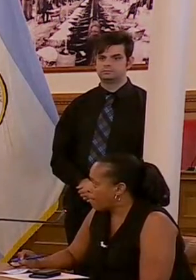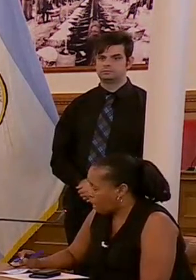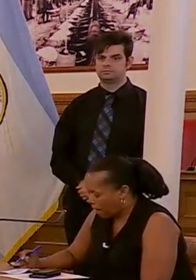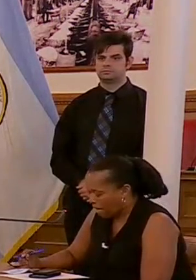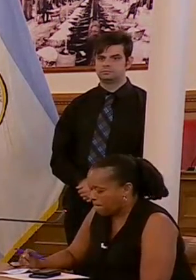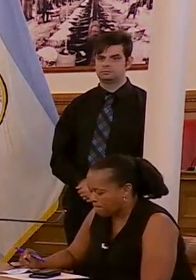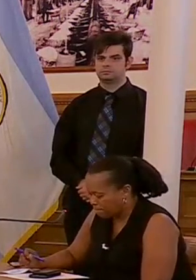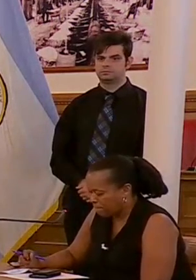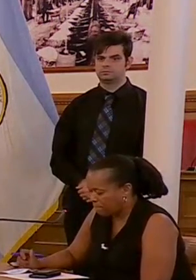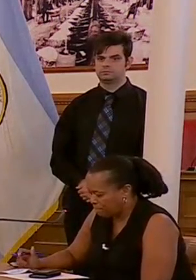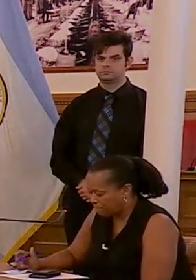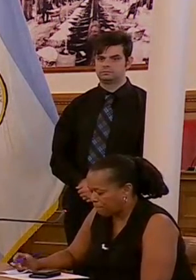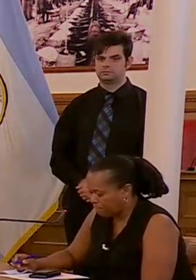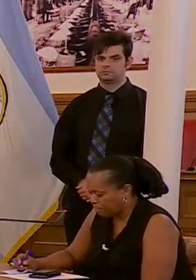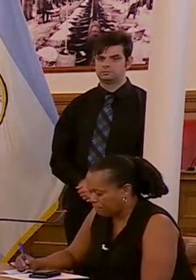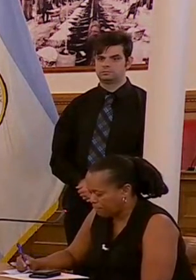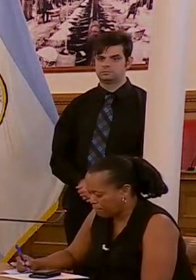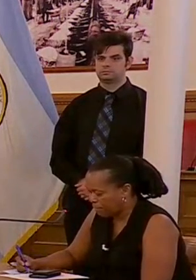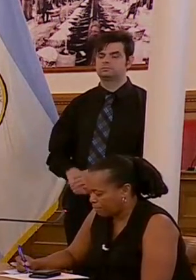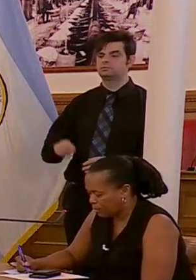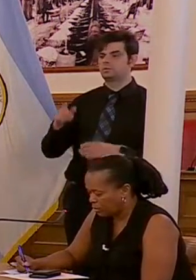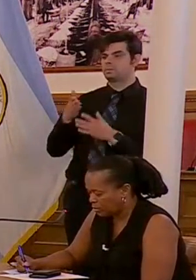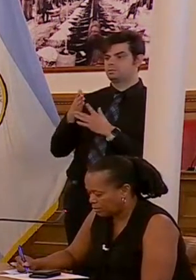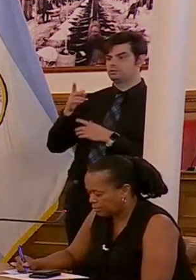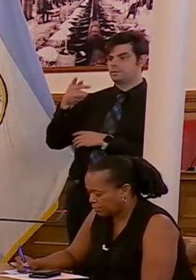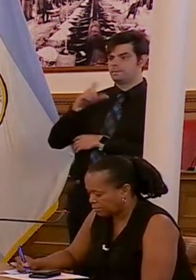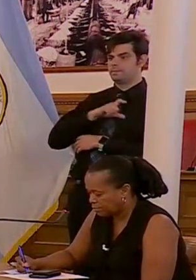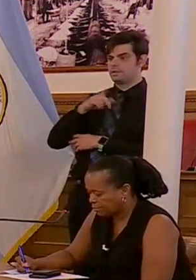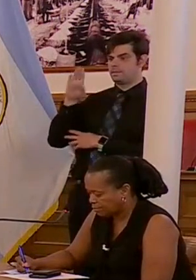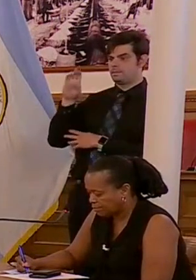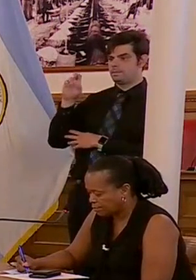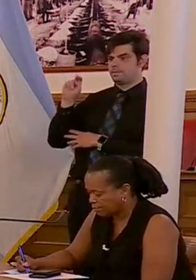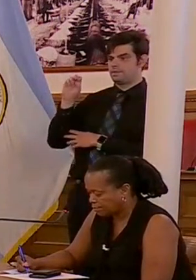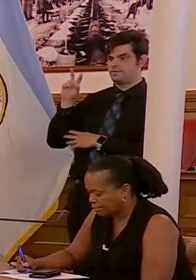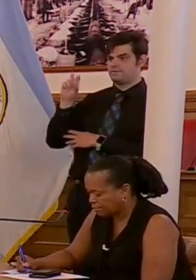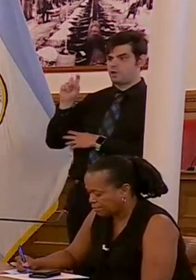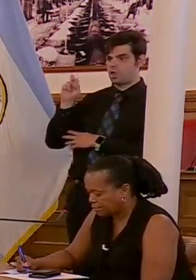introduced to try to achieve that outcome on discipline as well.